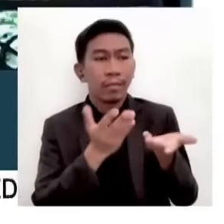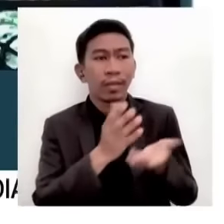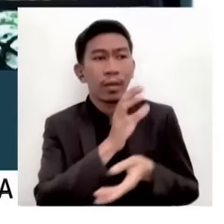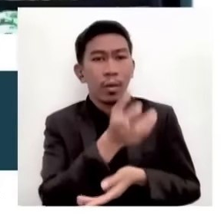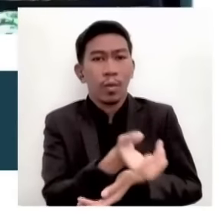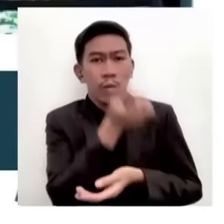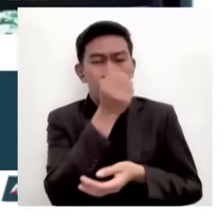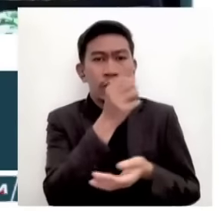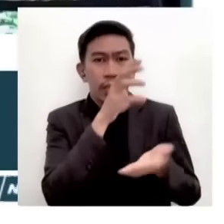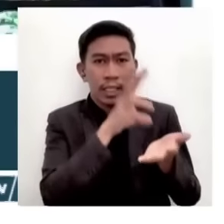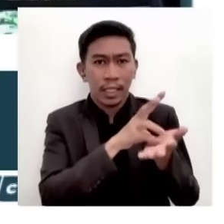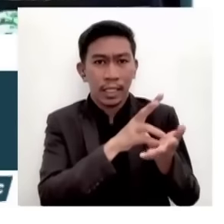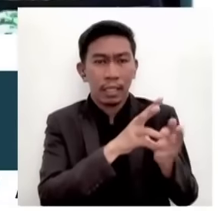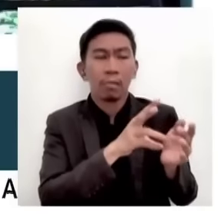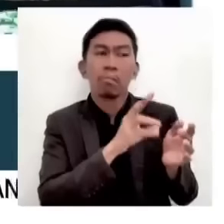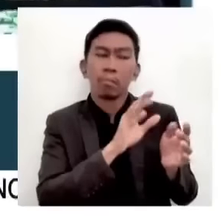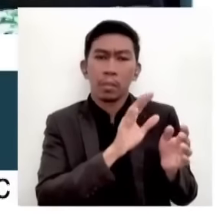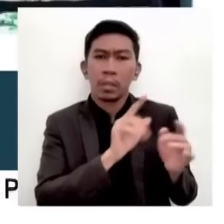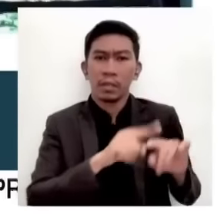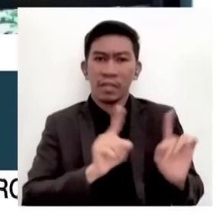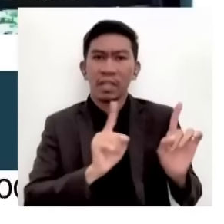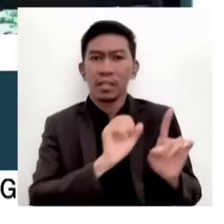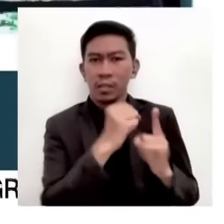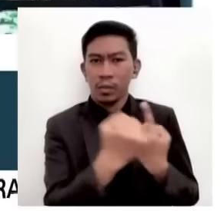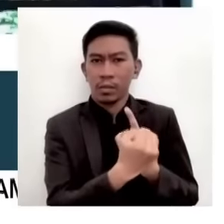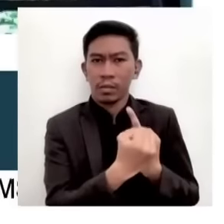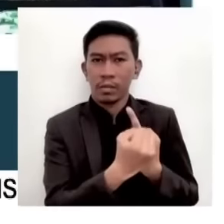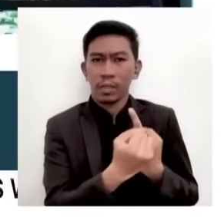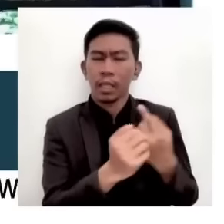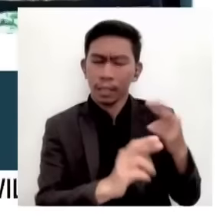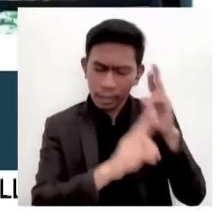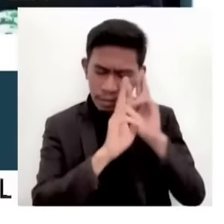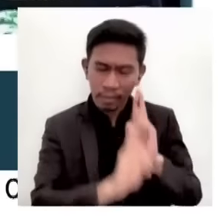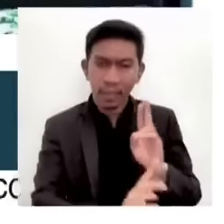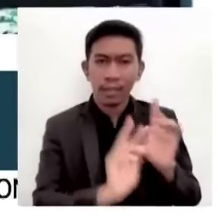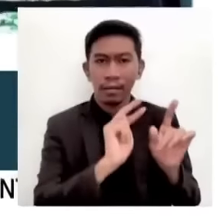yung sitwasyon, no? And I respect his opinion.